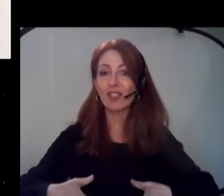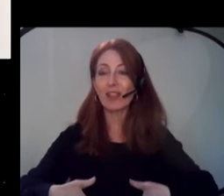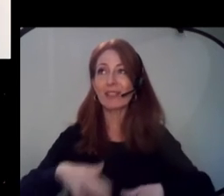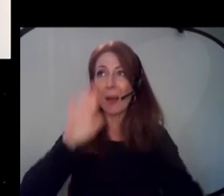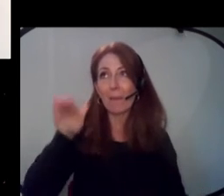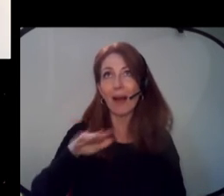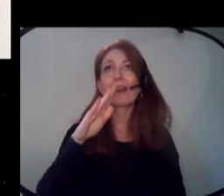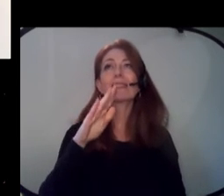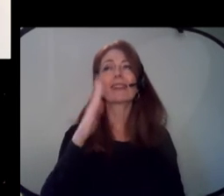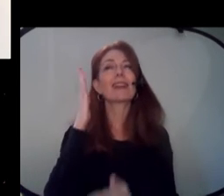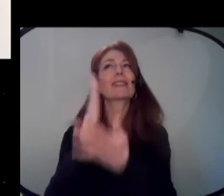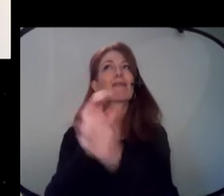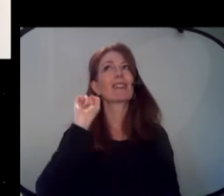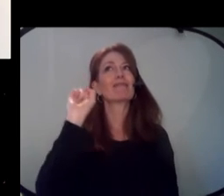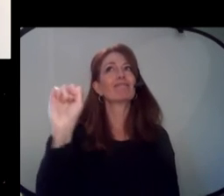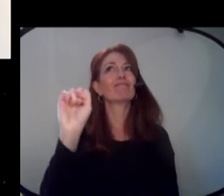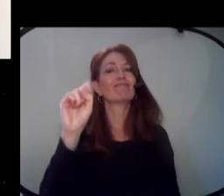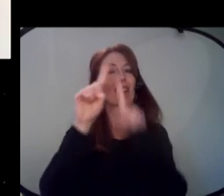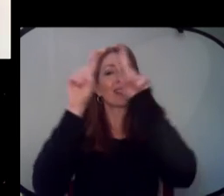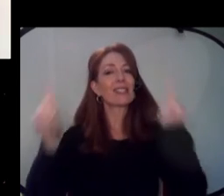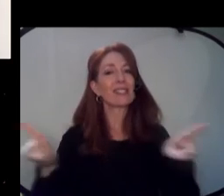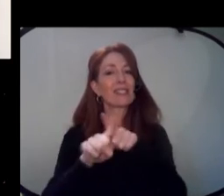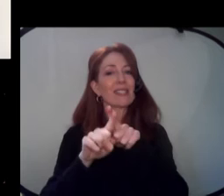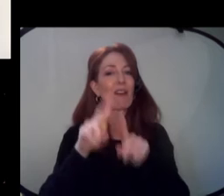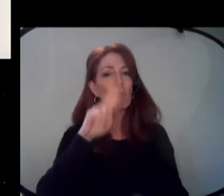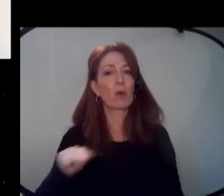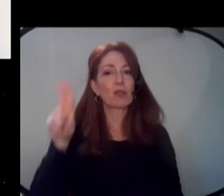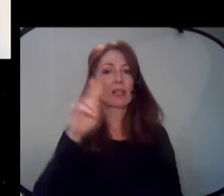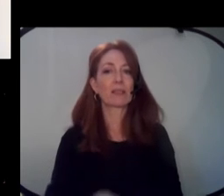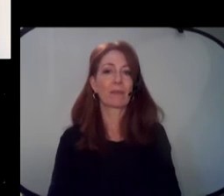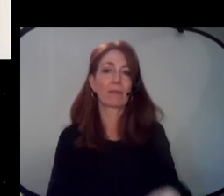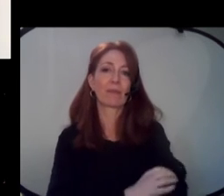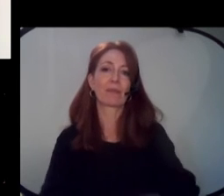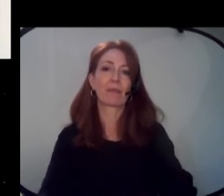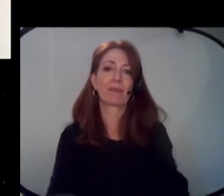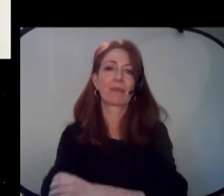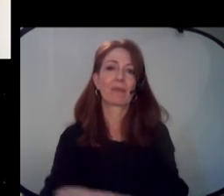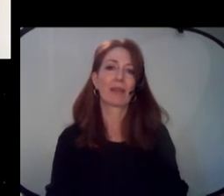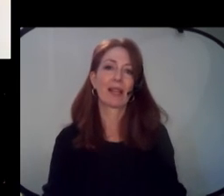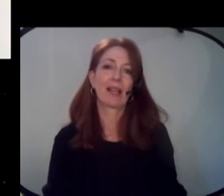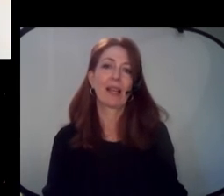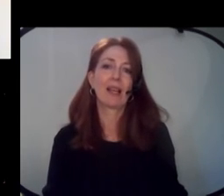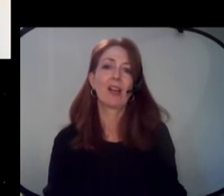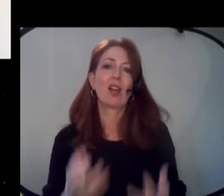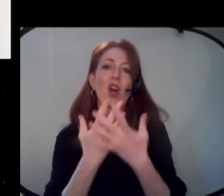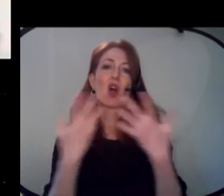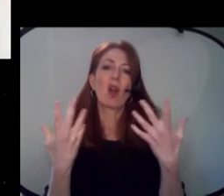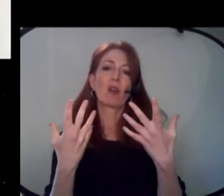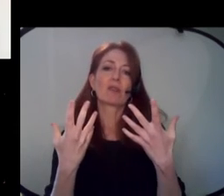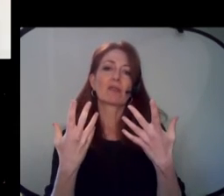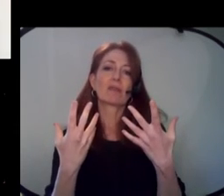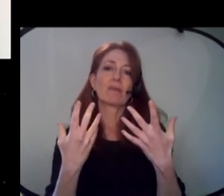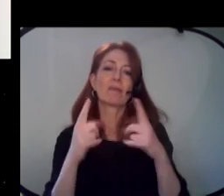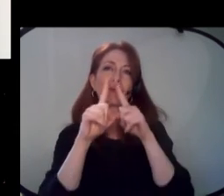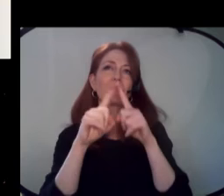a self-portrait. I mean, lots of people like to say that all the Artemisia works are self-portraits one way or the other, and I think there's perhaps a little too much of